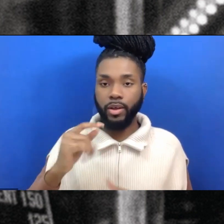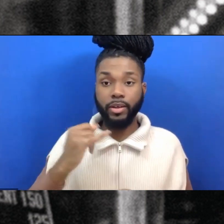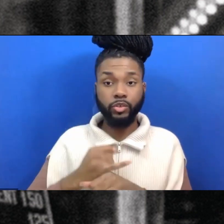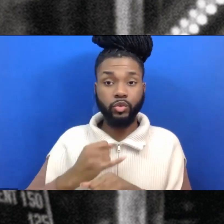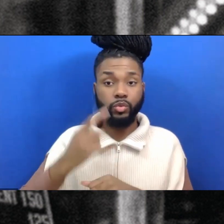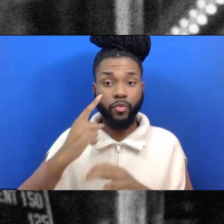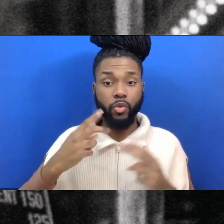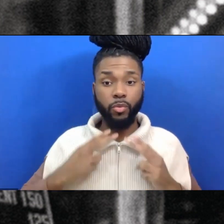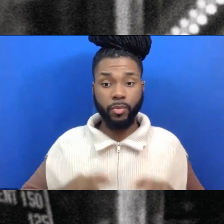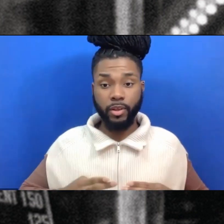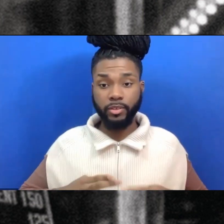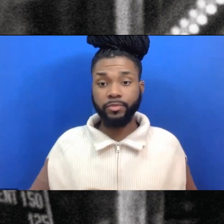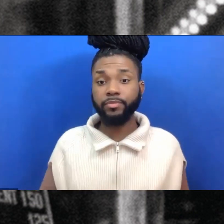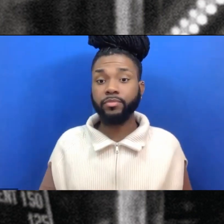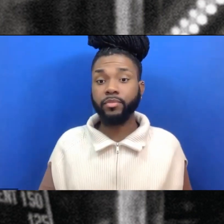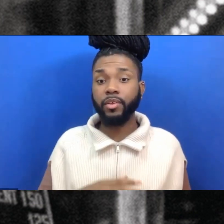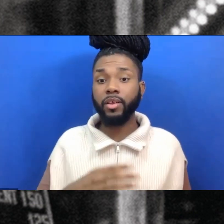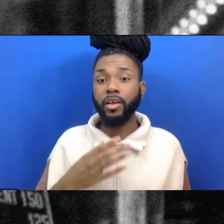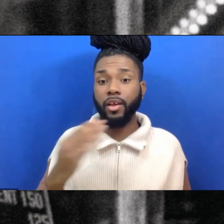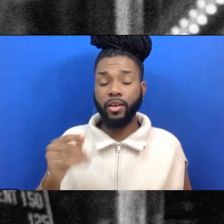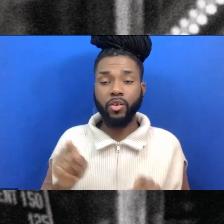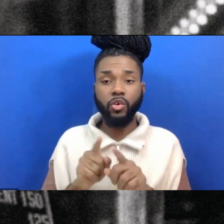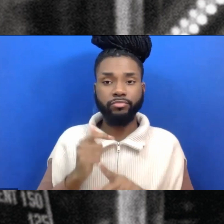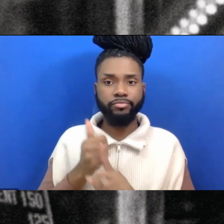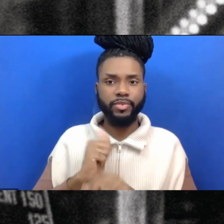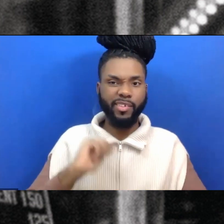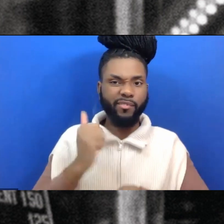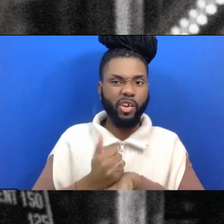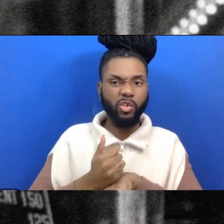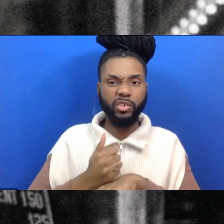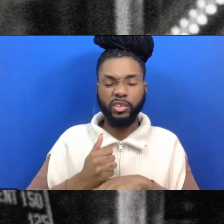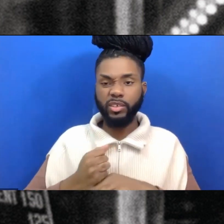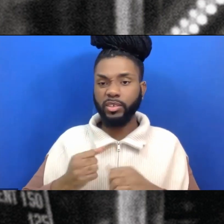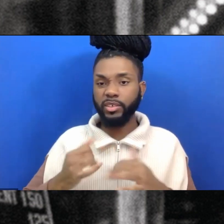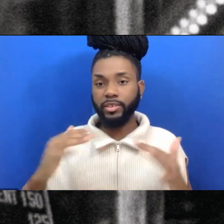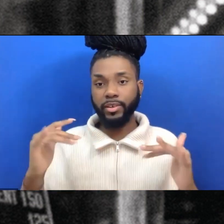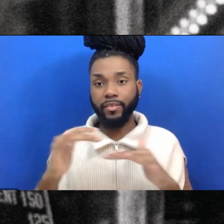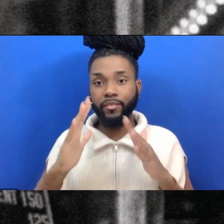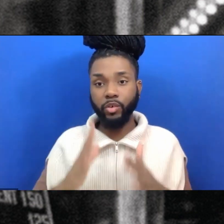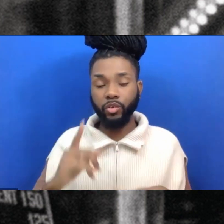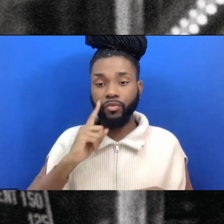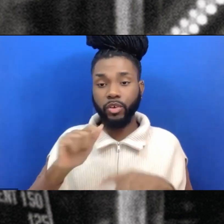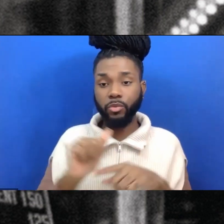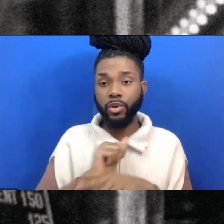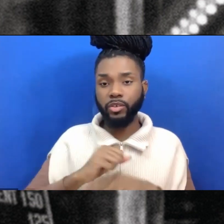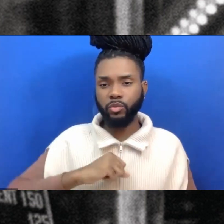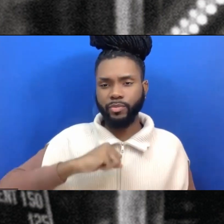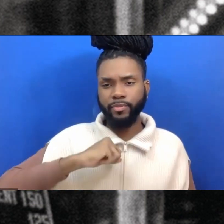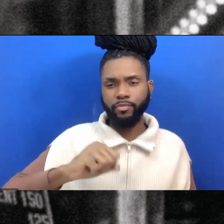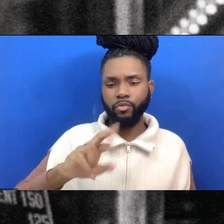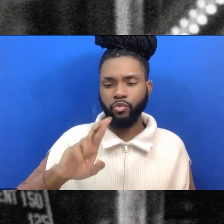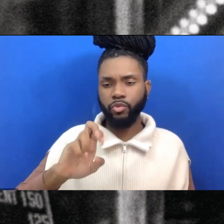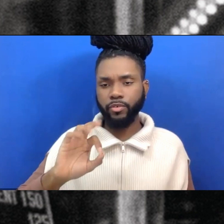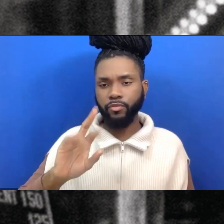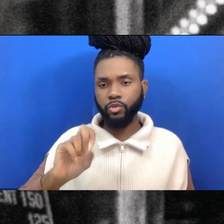Humanities, and is the founding convener of the Practicing Refusal Collective and